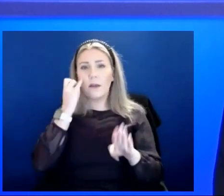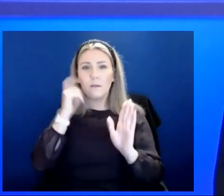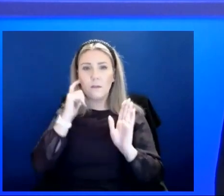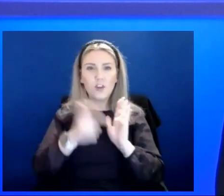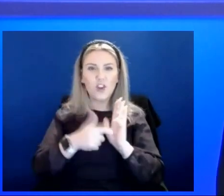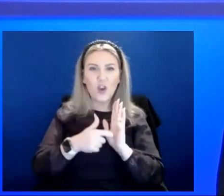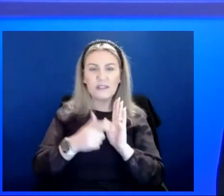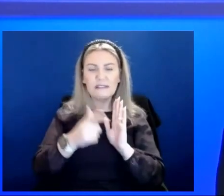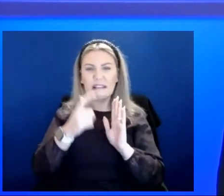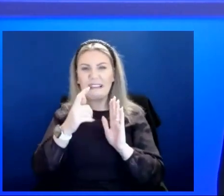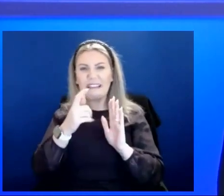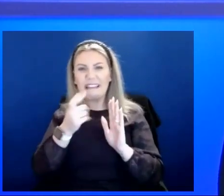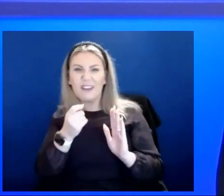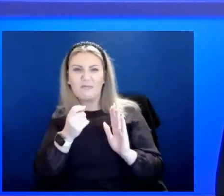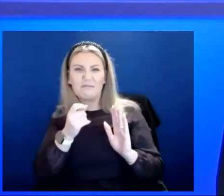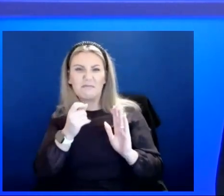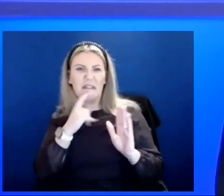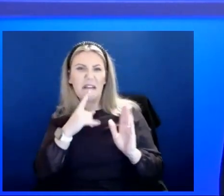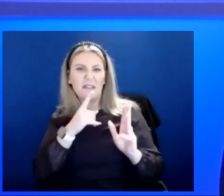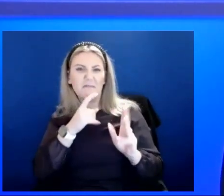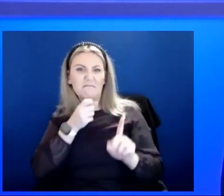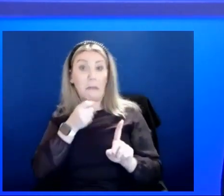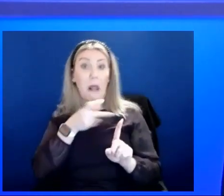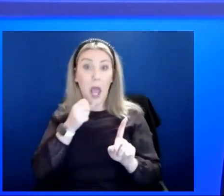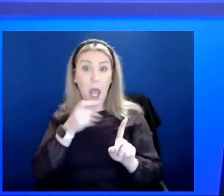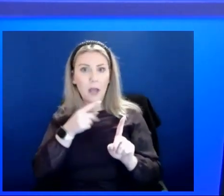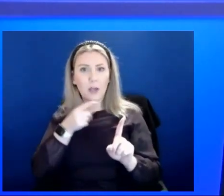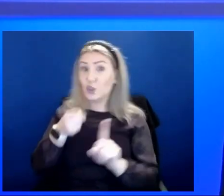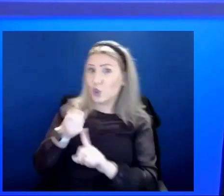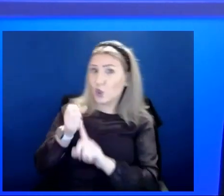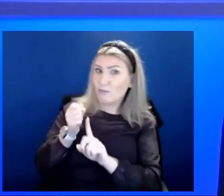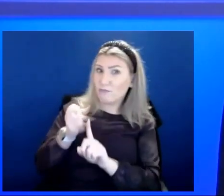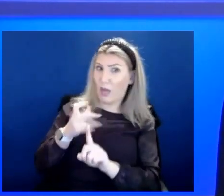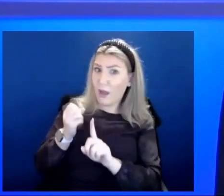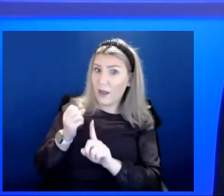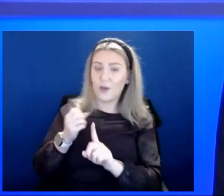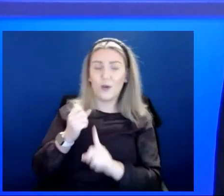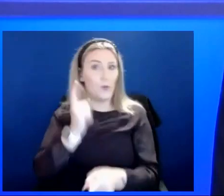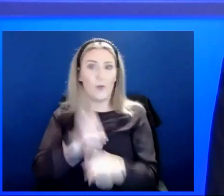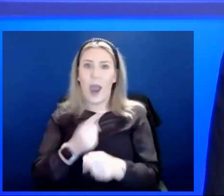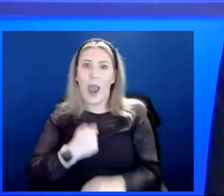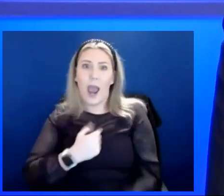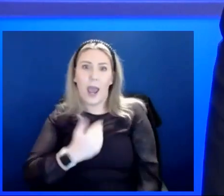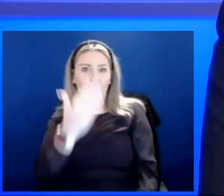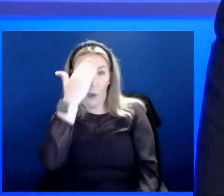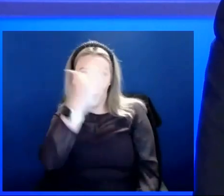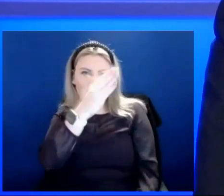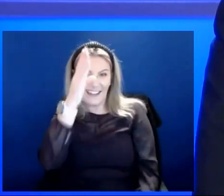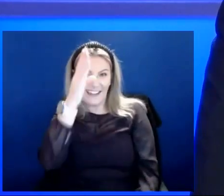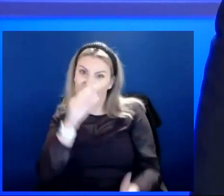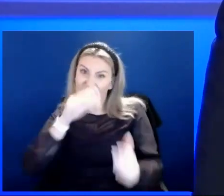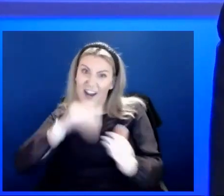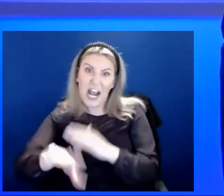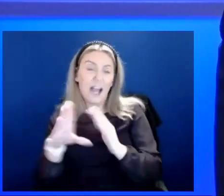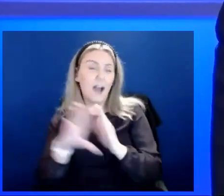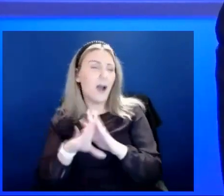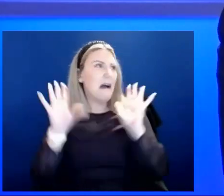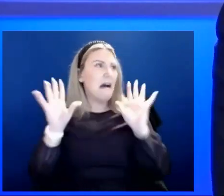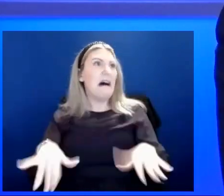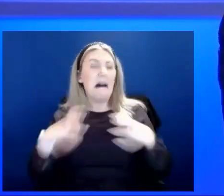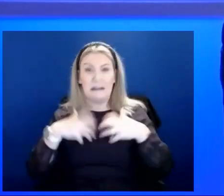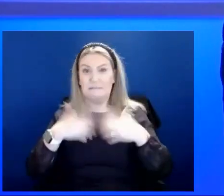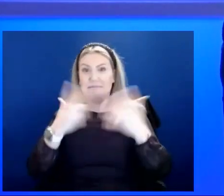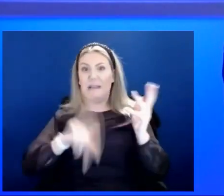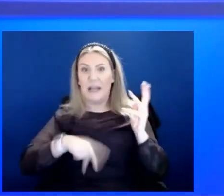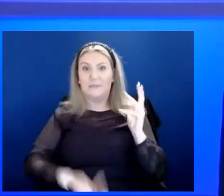at times, that's kind of an indication that Snippy? I know, right? I never come in hot. I'm usually very measured. I'm not sure how